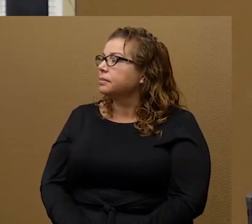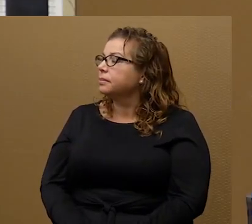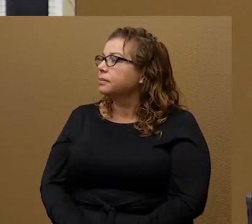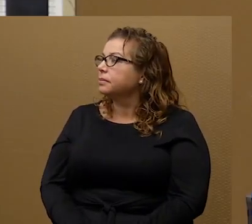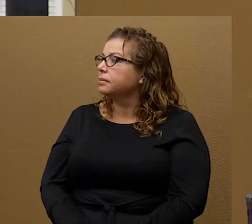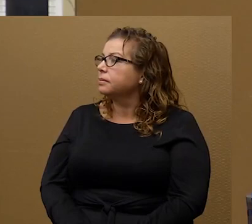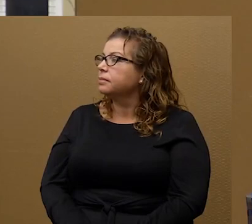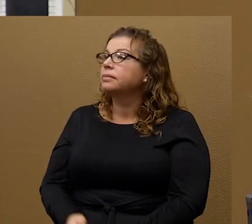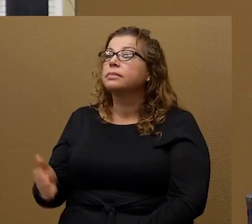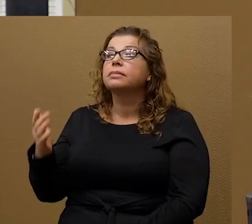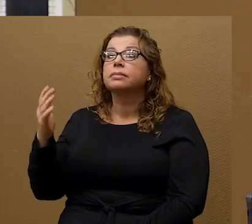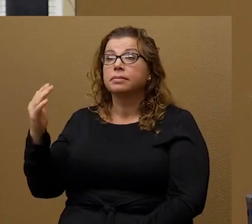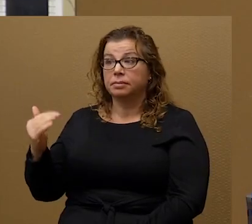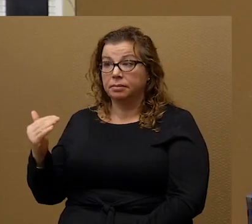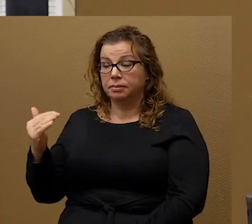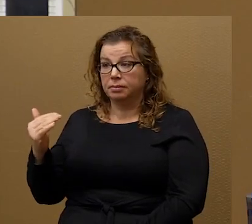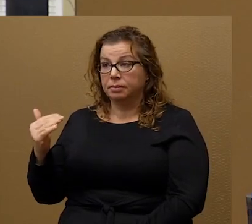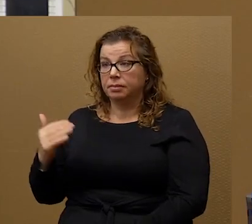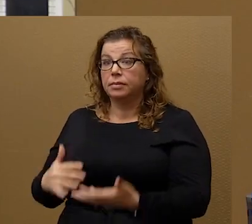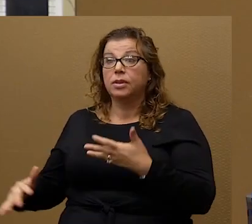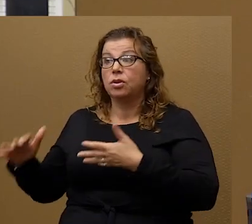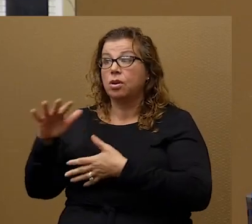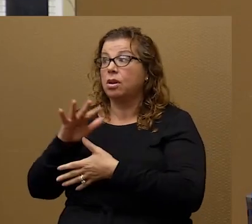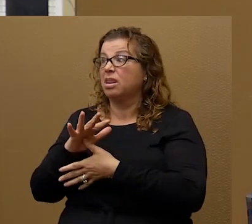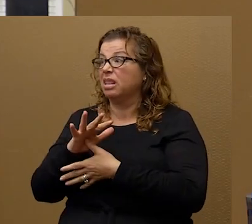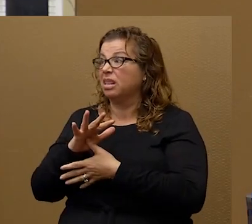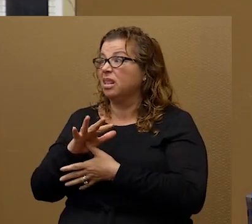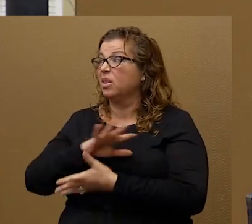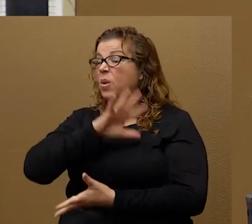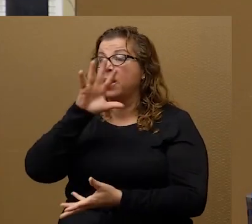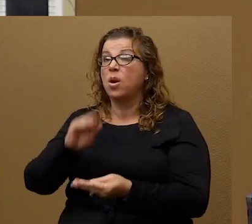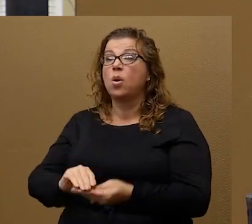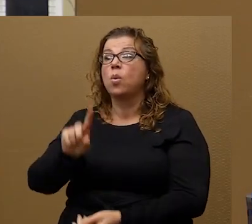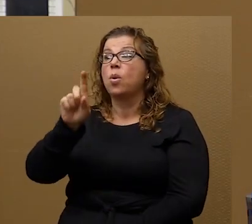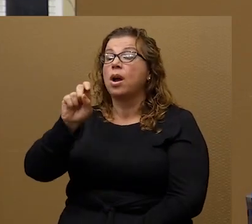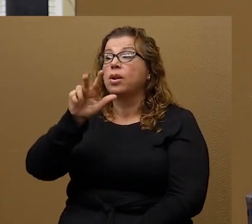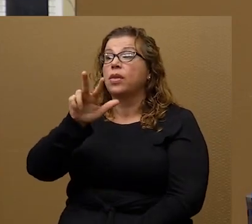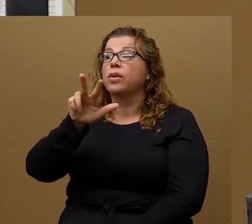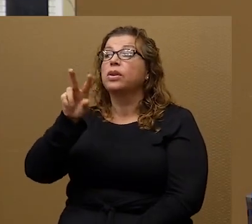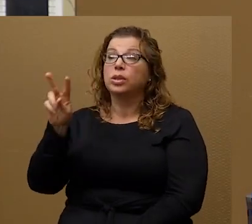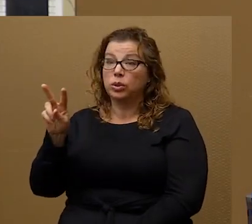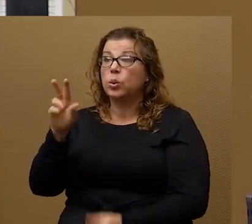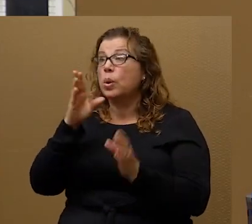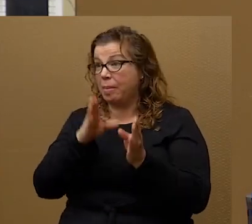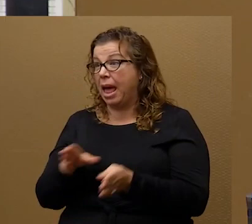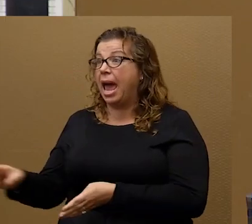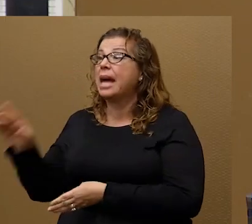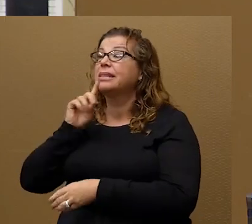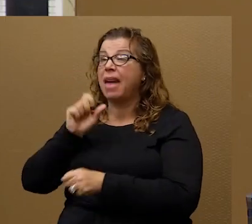And then the primary, so there was 132 plans that were analyzed.